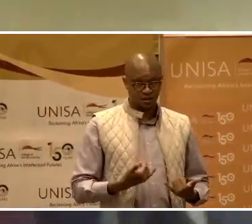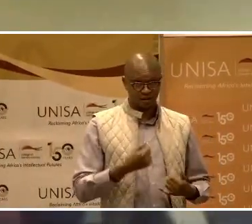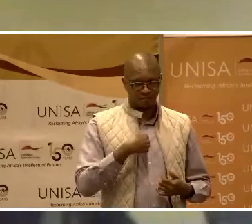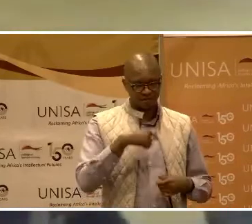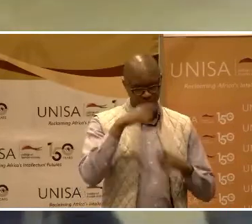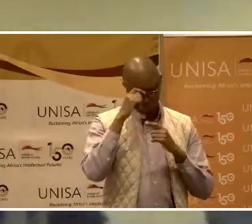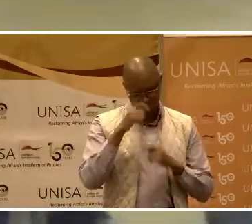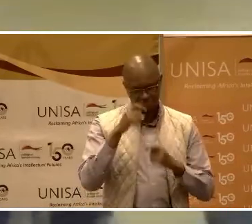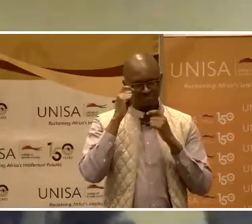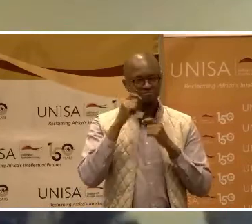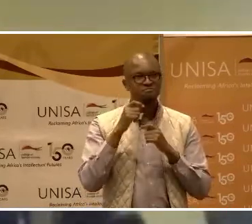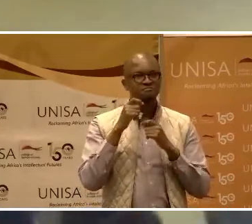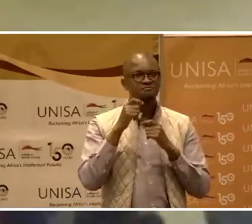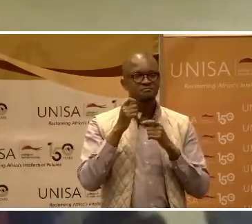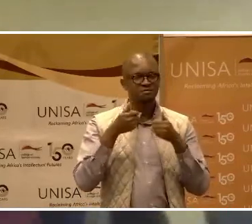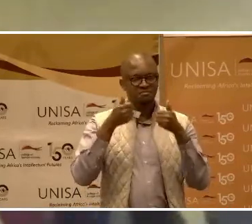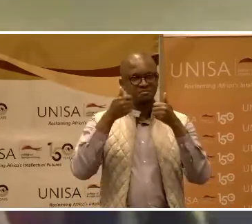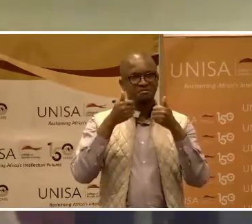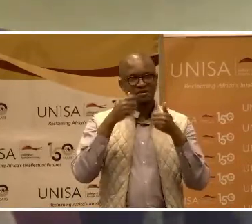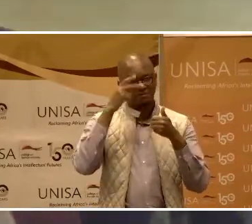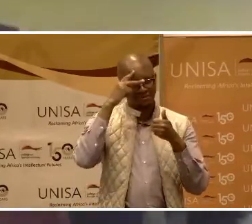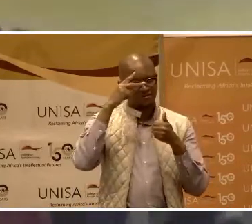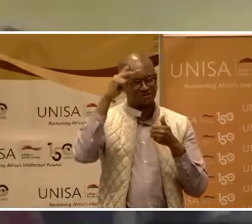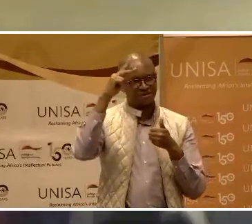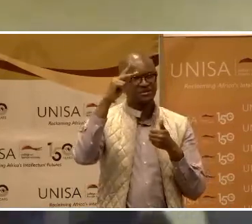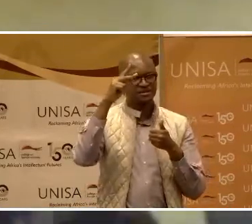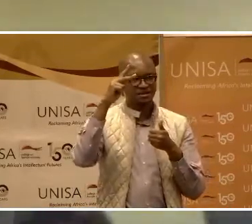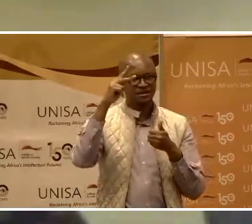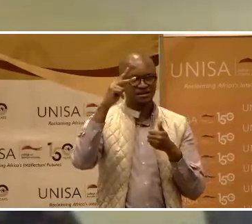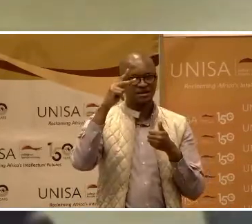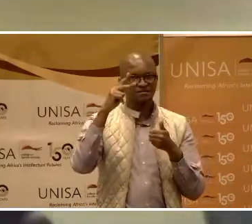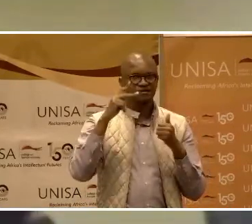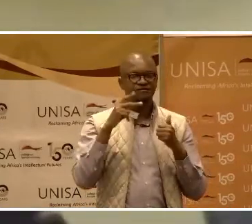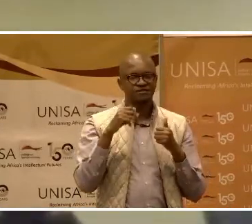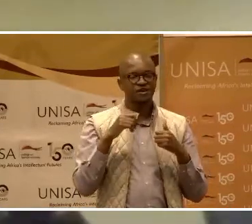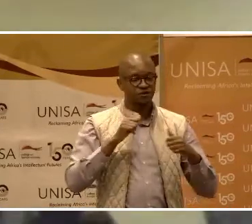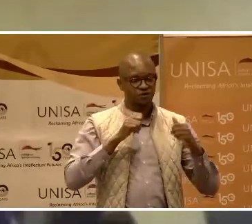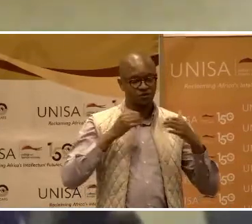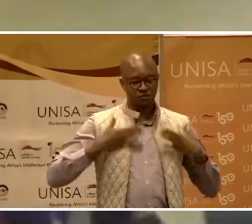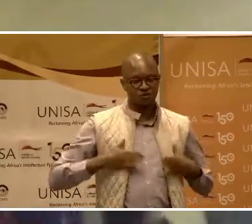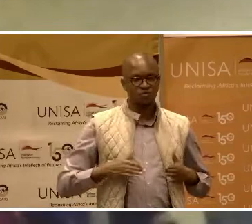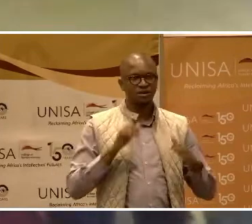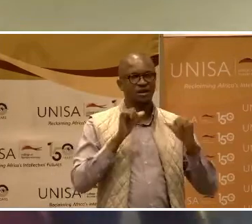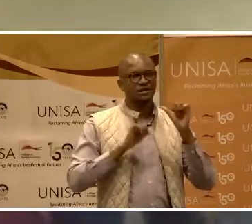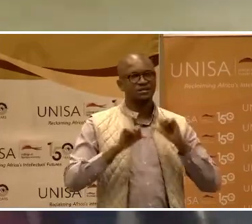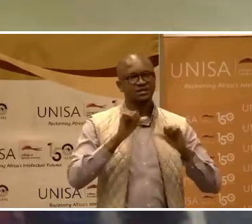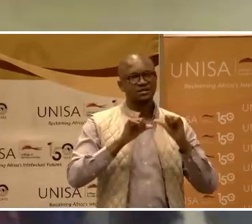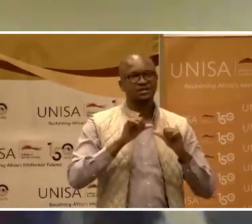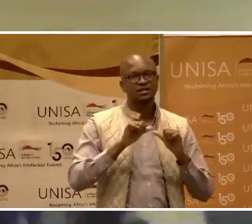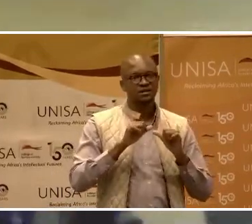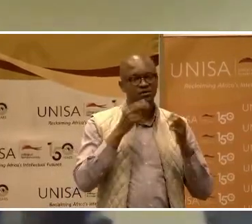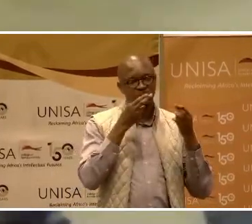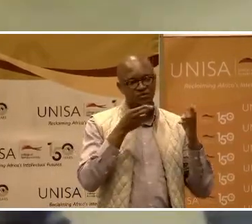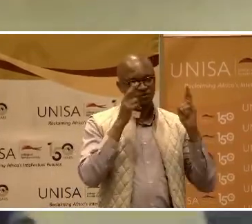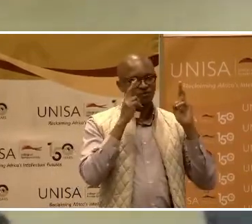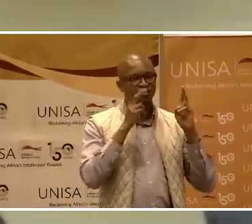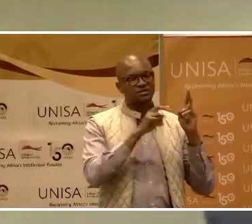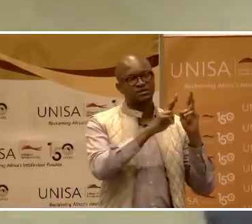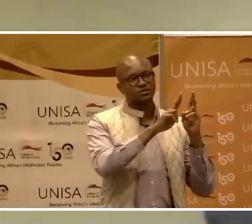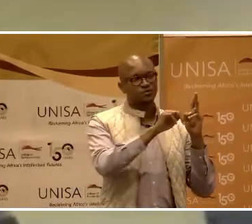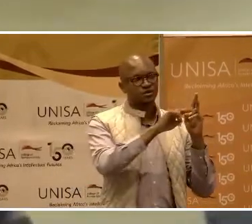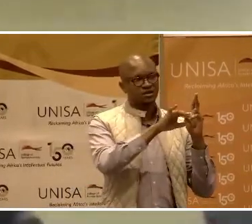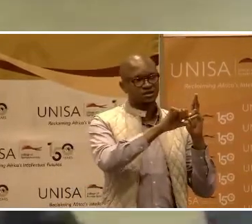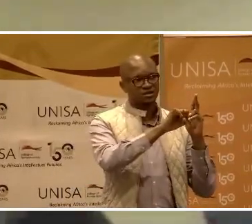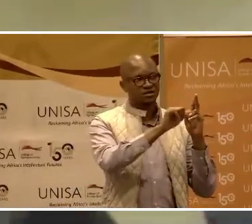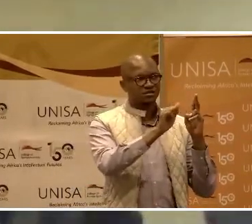of or College of Health and Human Sciences of the University of South Africa. I want to use this opportunity